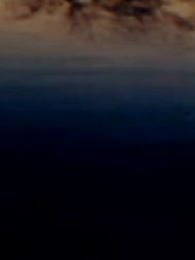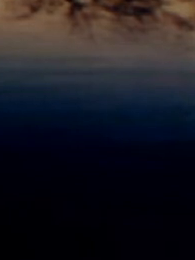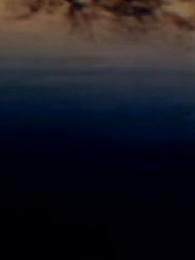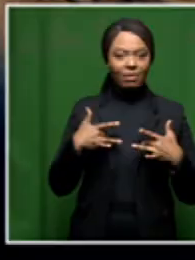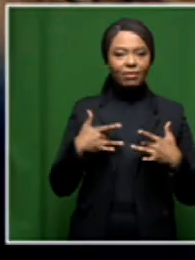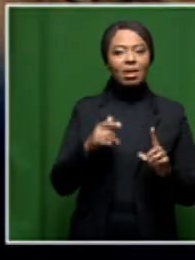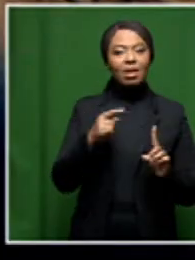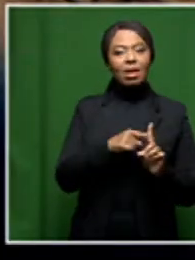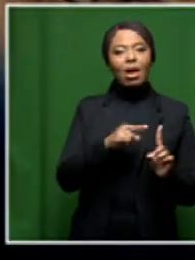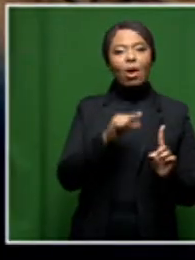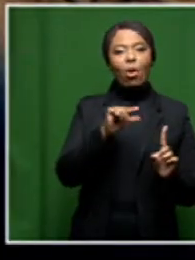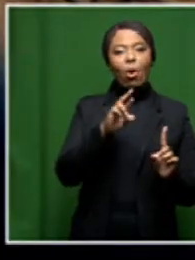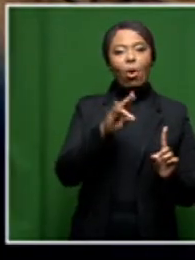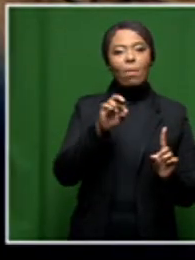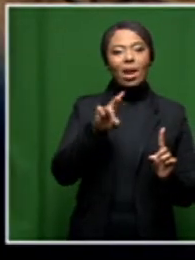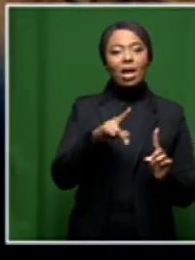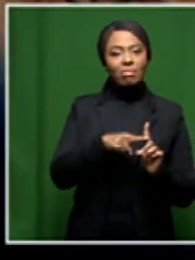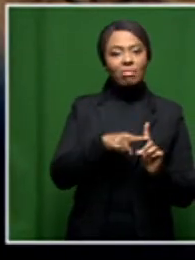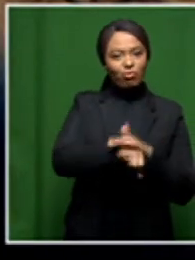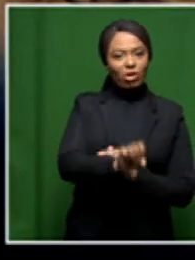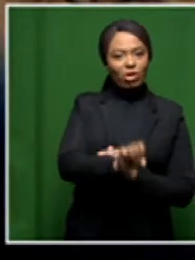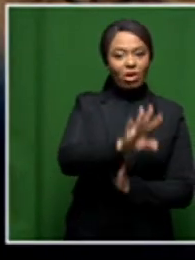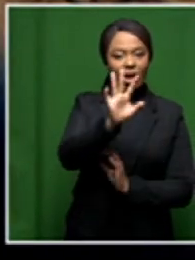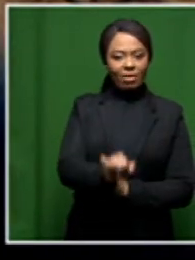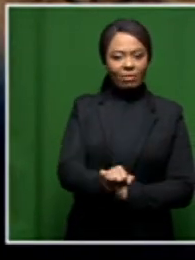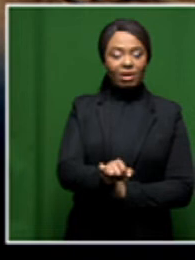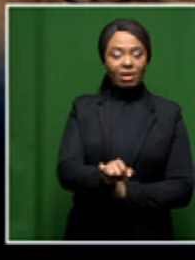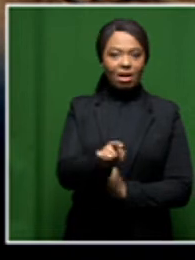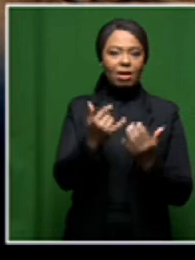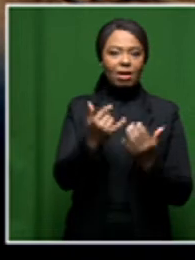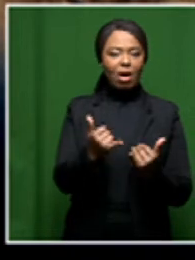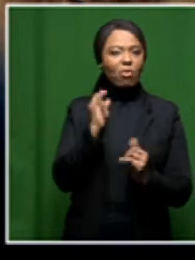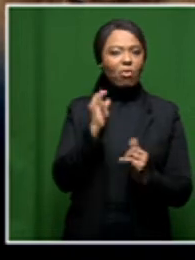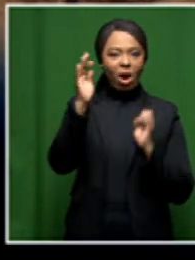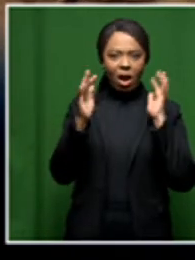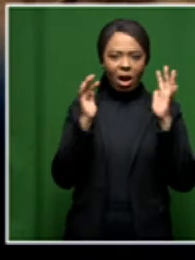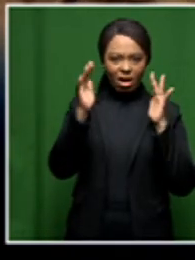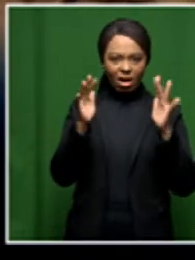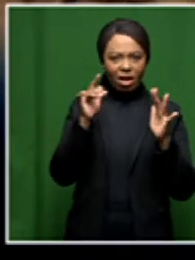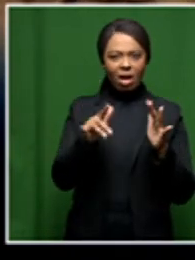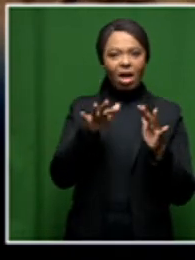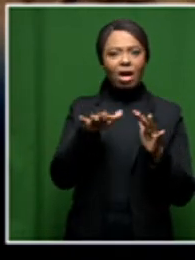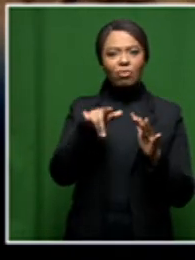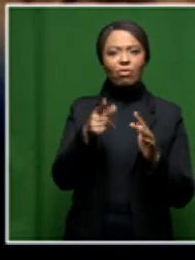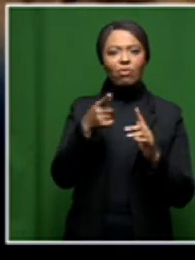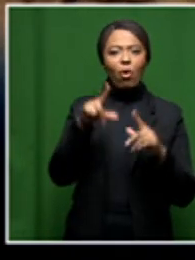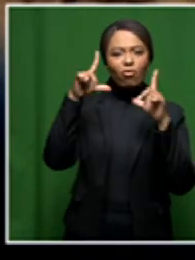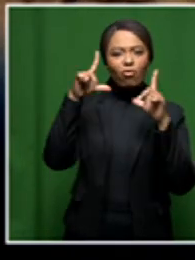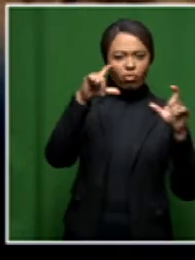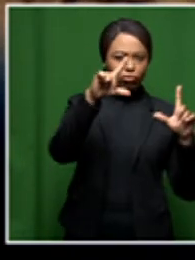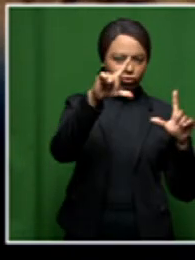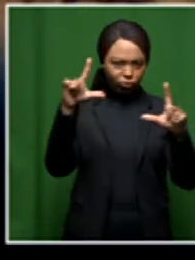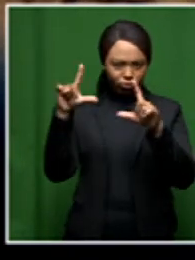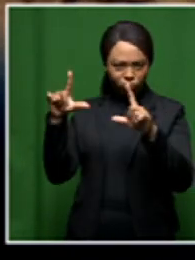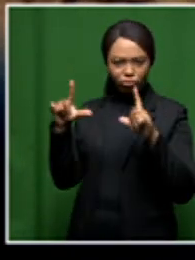Now, Armand Grobler is a South African-born, now Australian-based wildlife and nature photographer. In his latest project